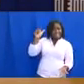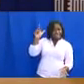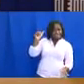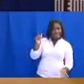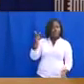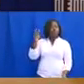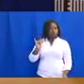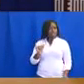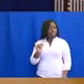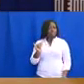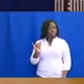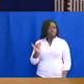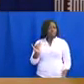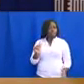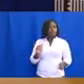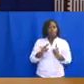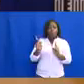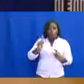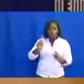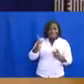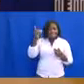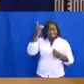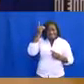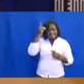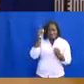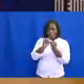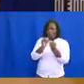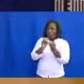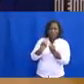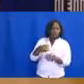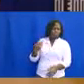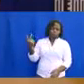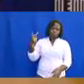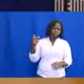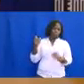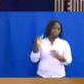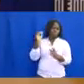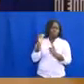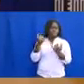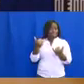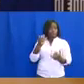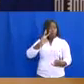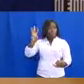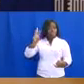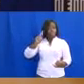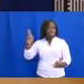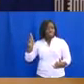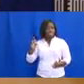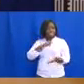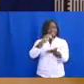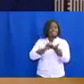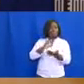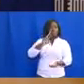regions, where the great majority of cases have been recorded, and in the western and central regions